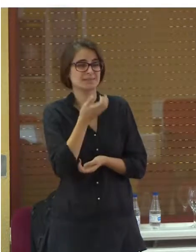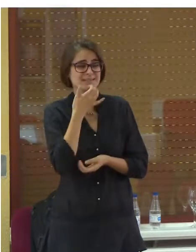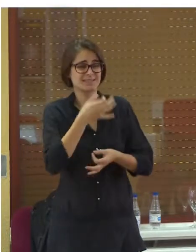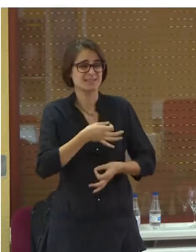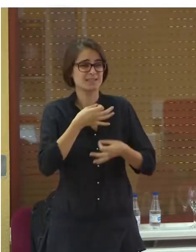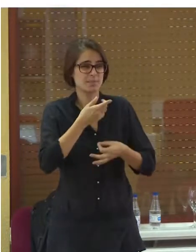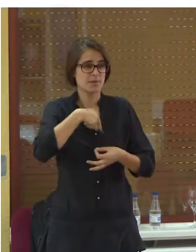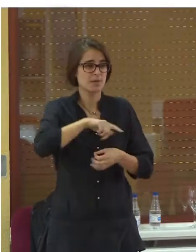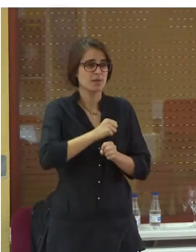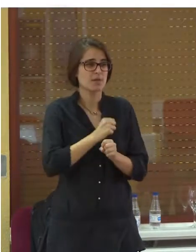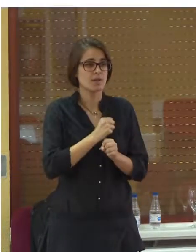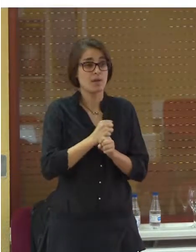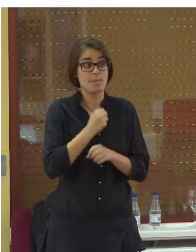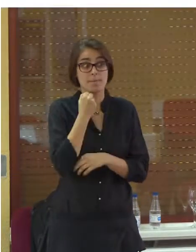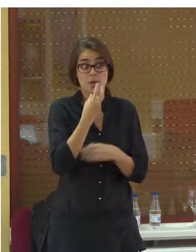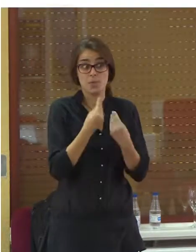smartphones,